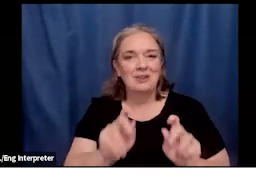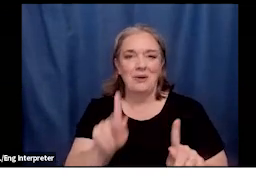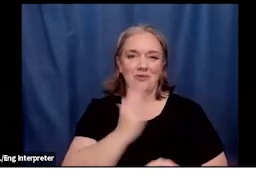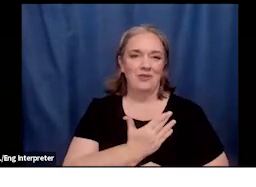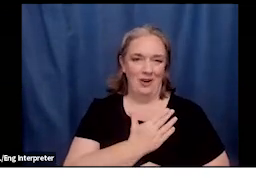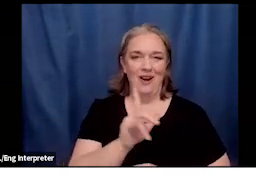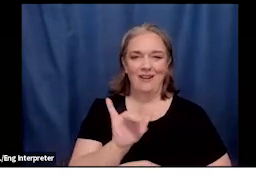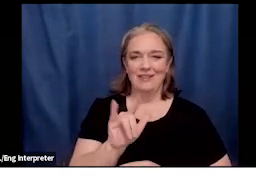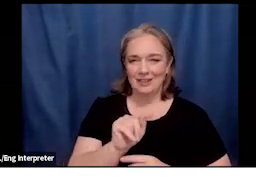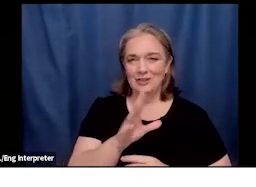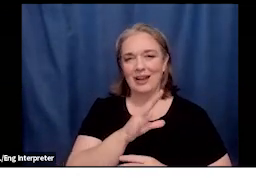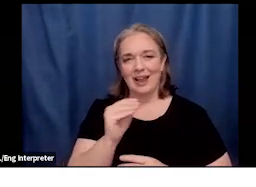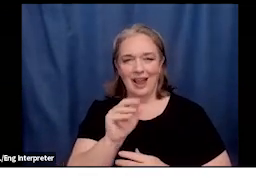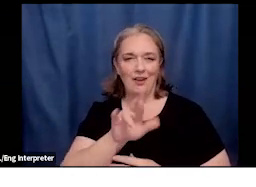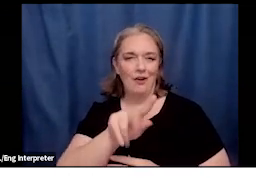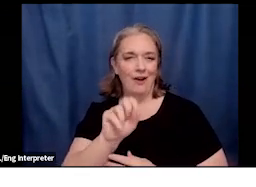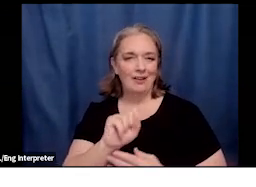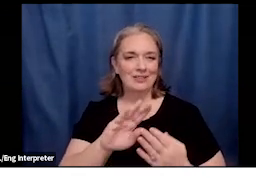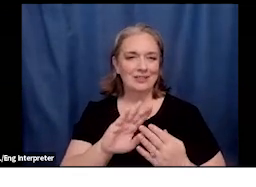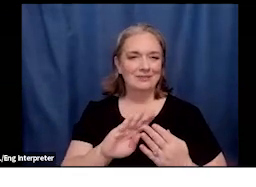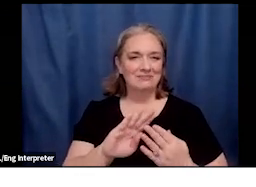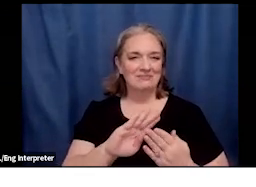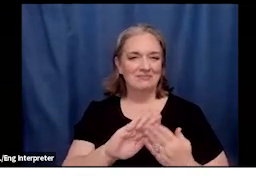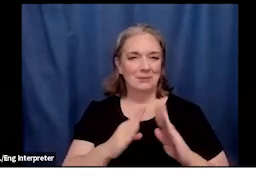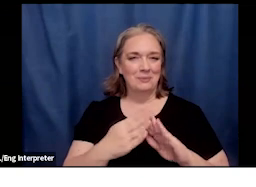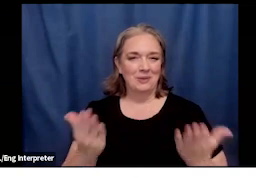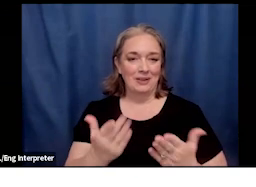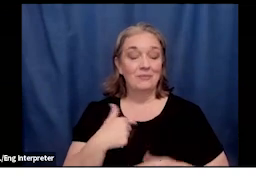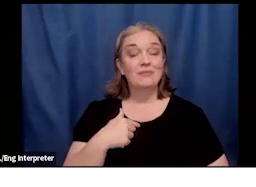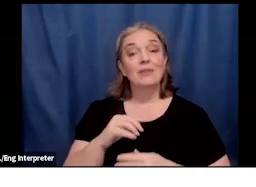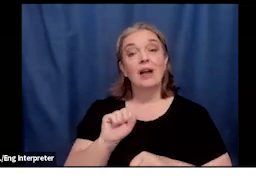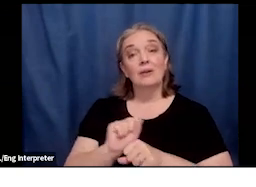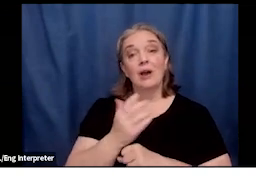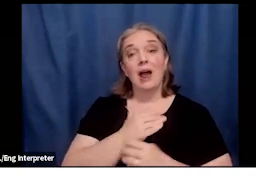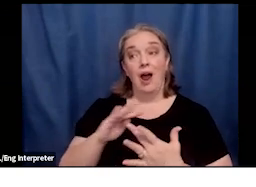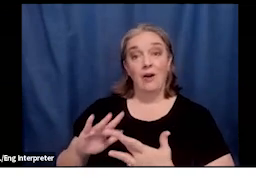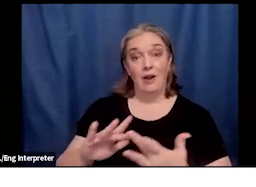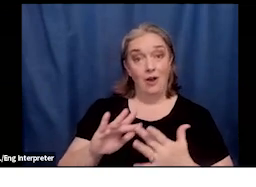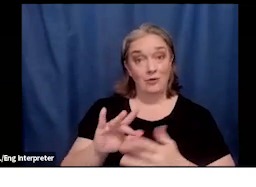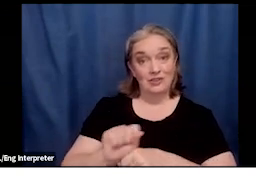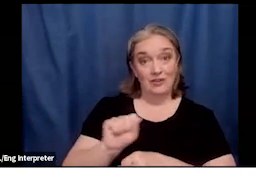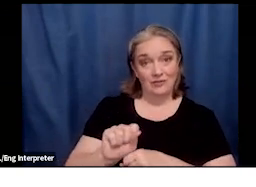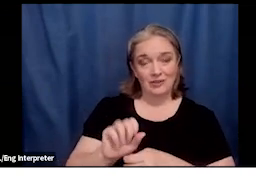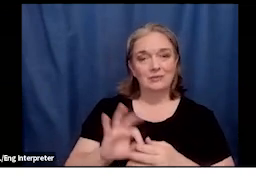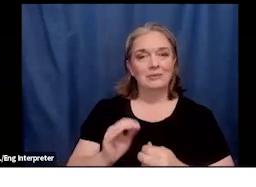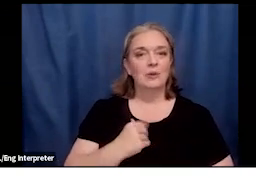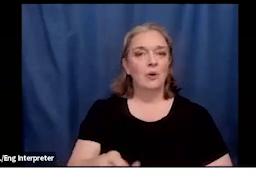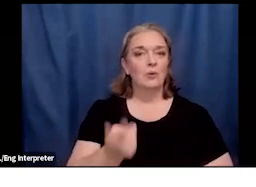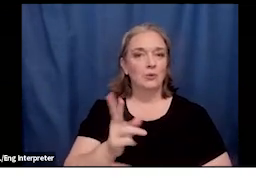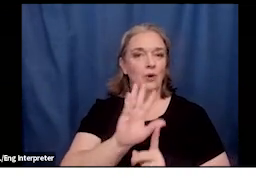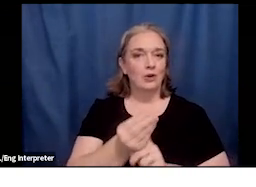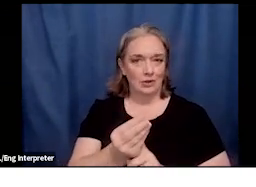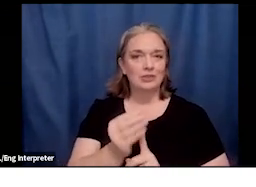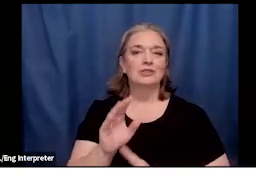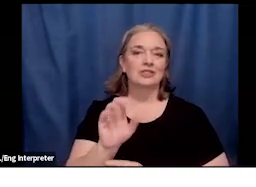I also coordinate Arts and History's outreach efforts, specifically around our two cultural sites, the Irma Heyman